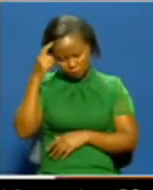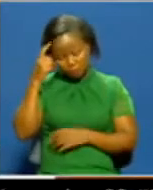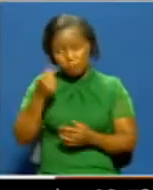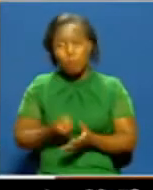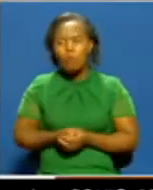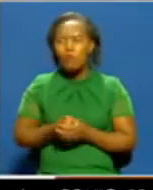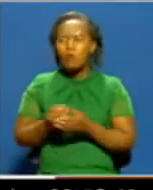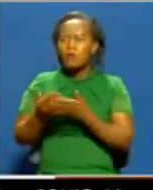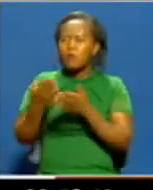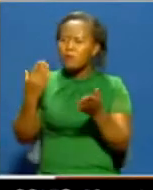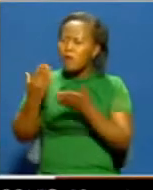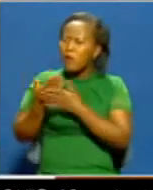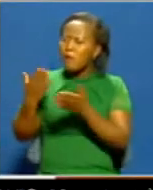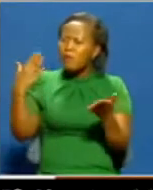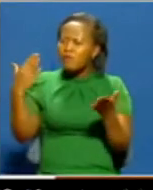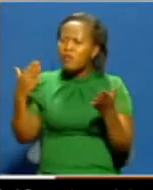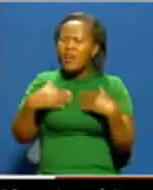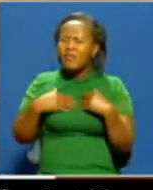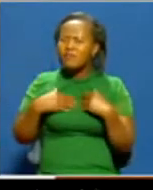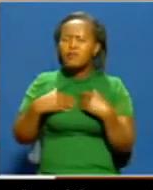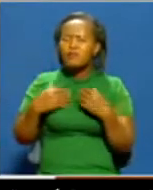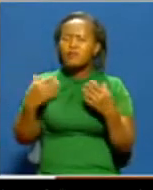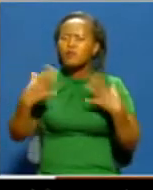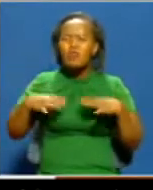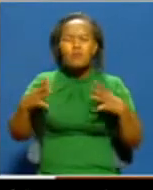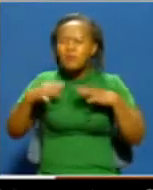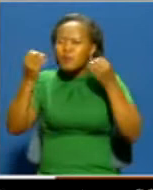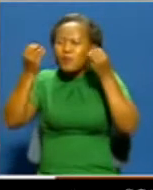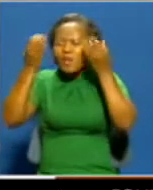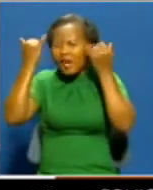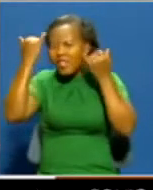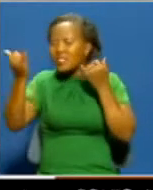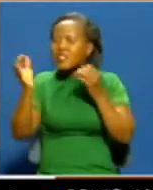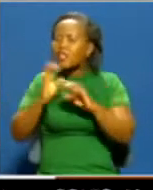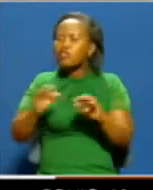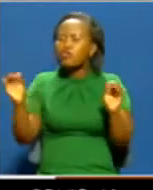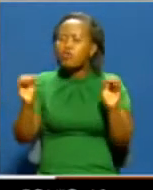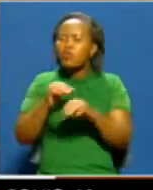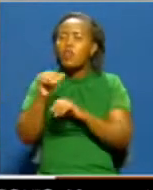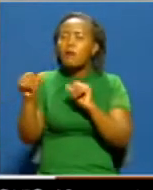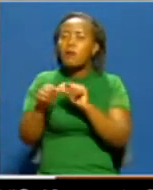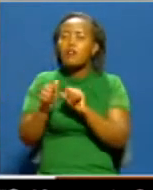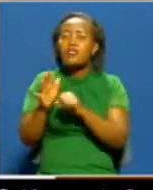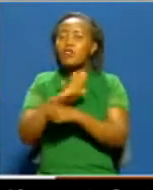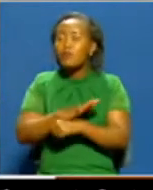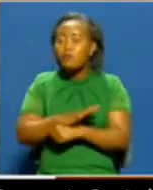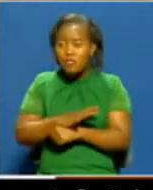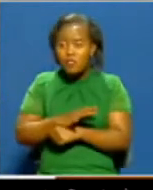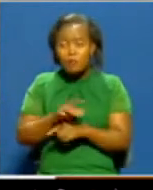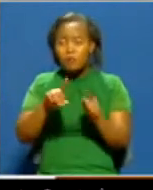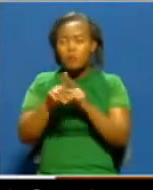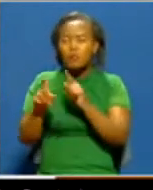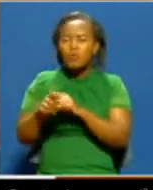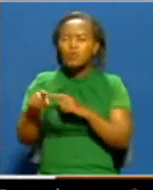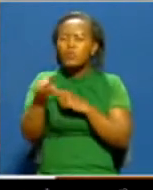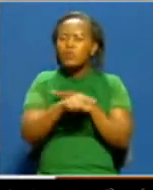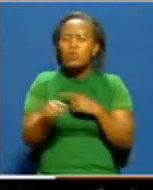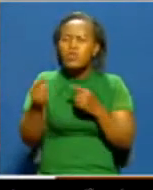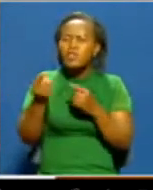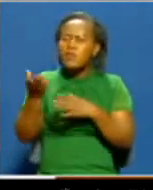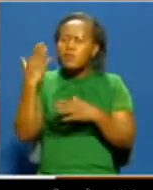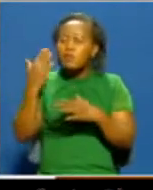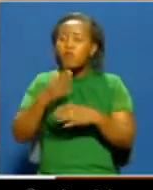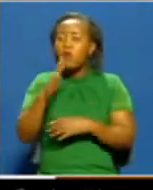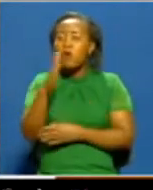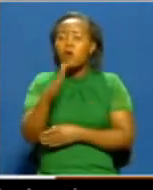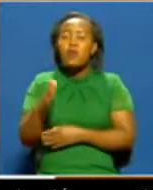there was a lot of misinformation, especially regarding COVID-19. I remember at some point, we were not putting on the mask. It was only for the